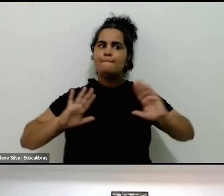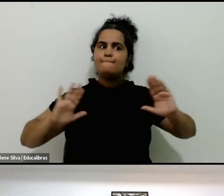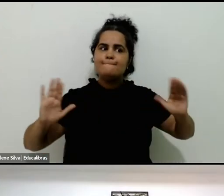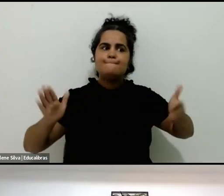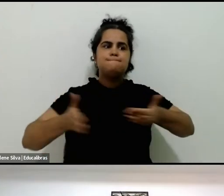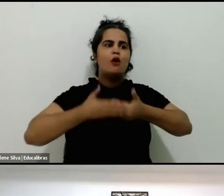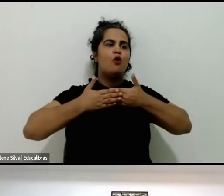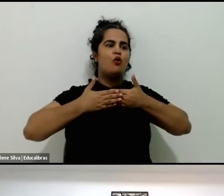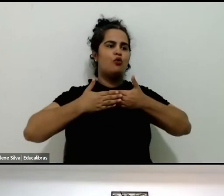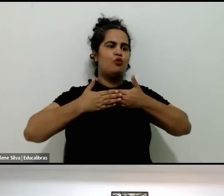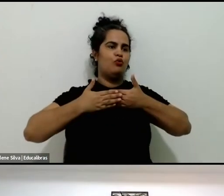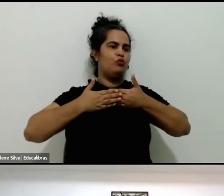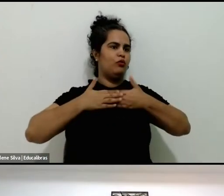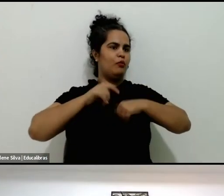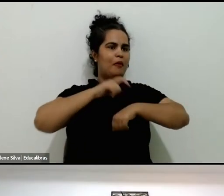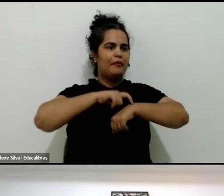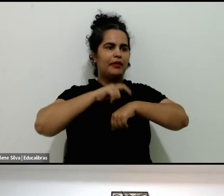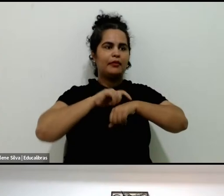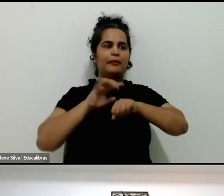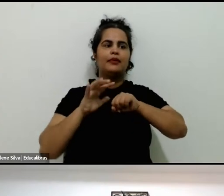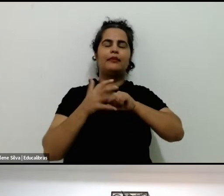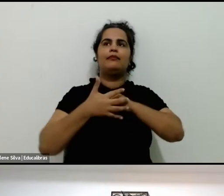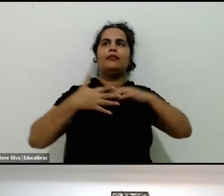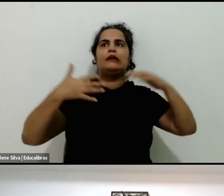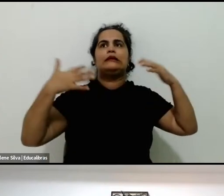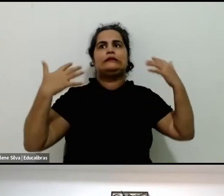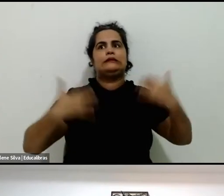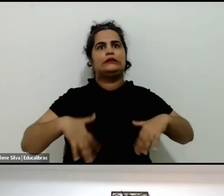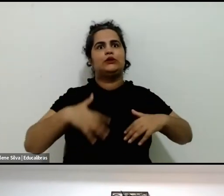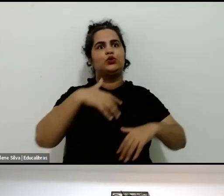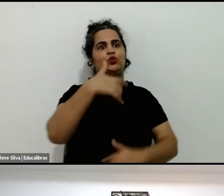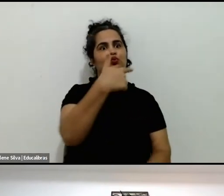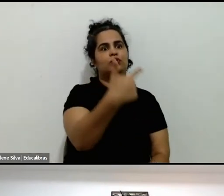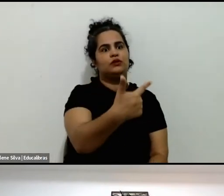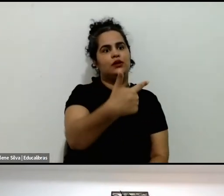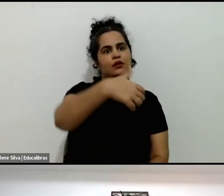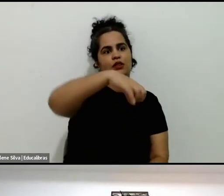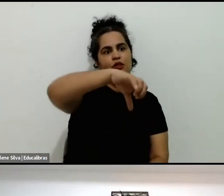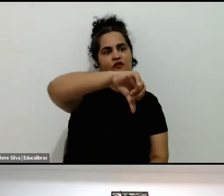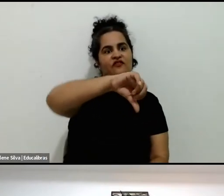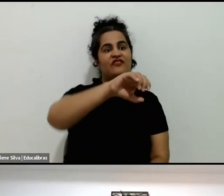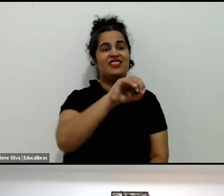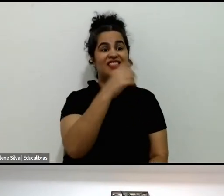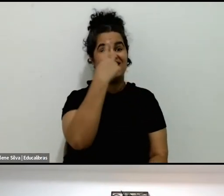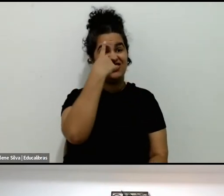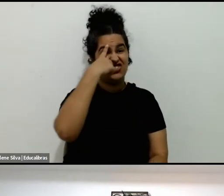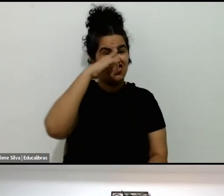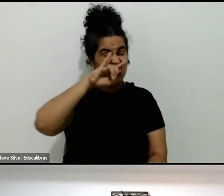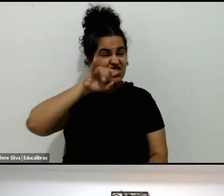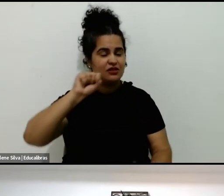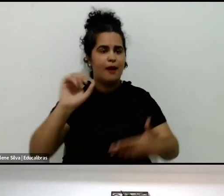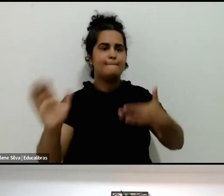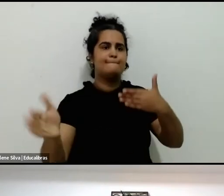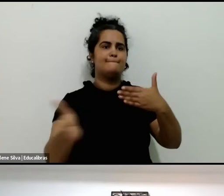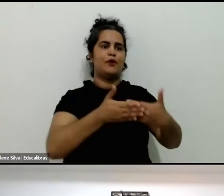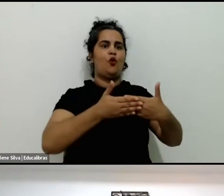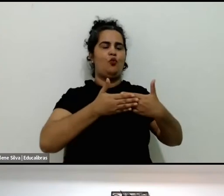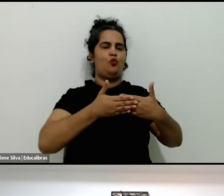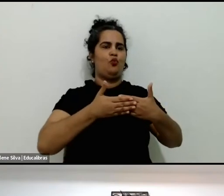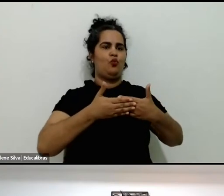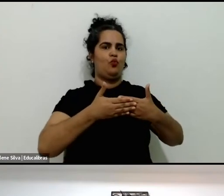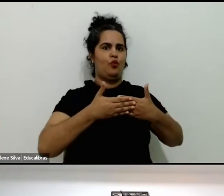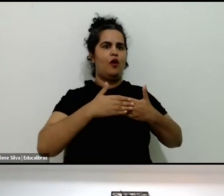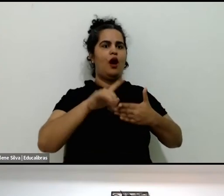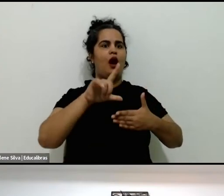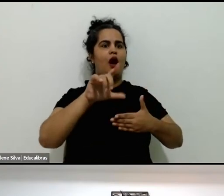conheço, dias de lockdown. Um dos mais de insights que eu gained durante que